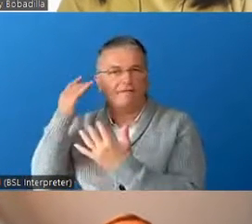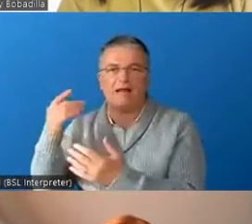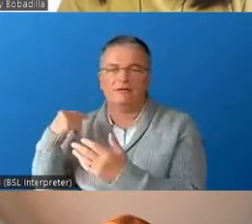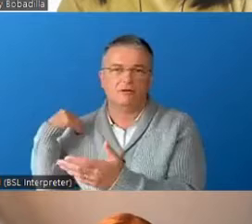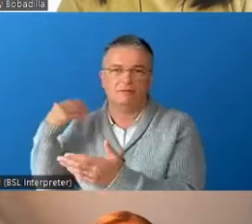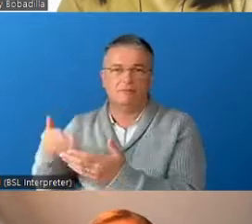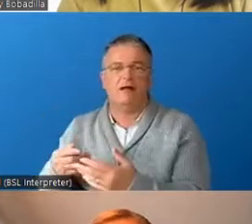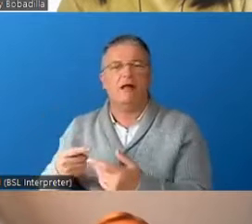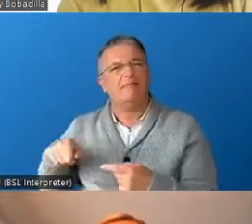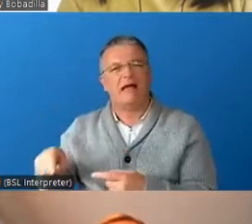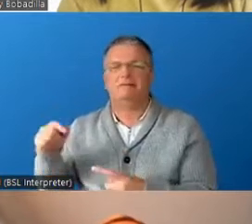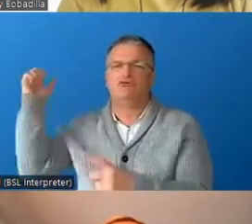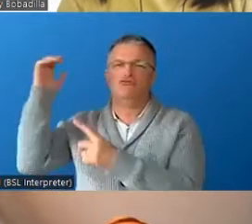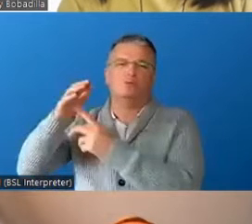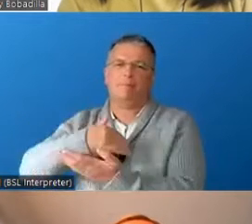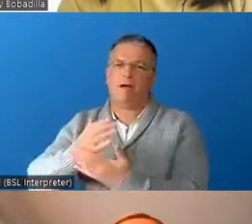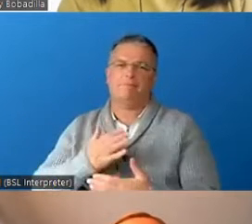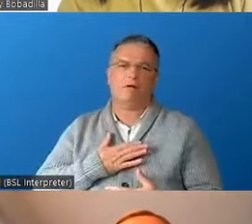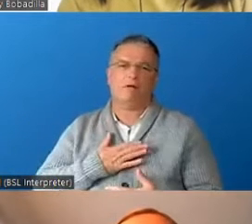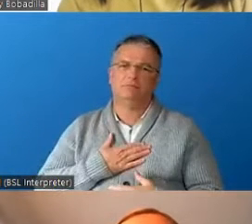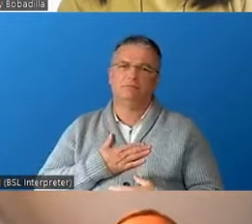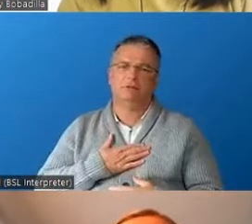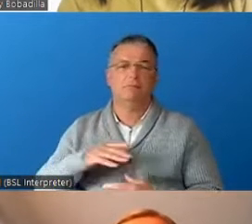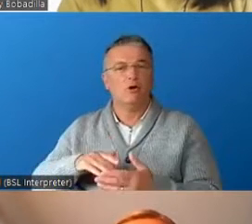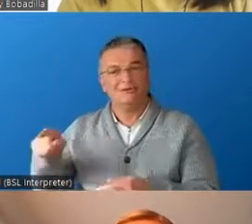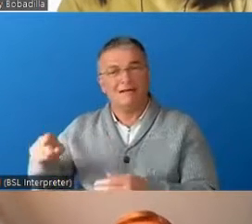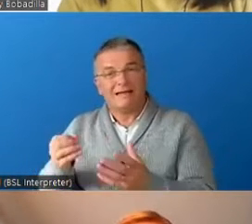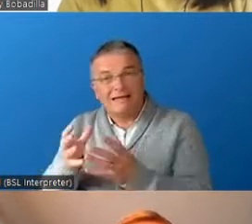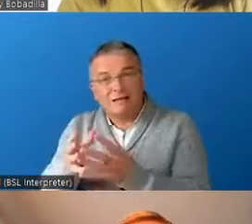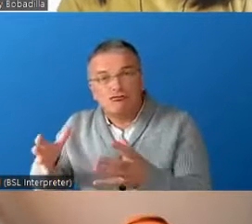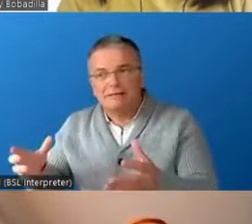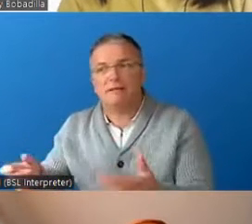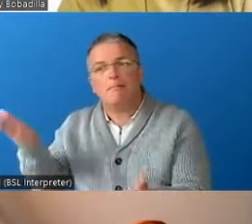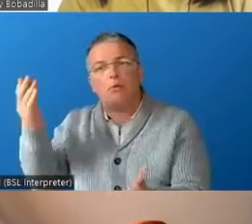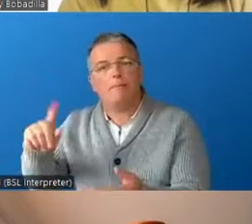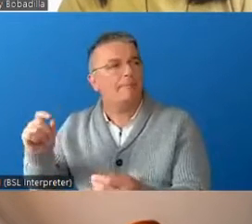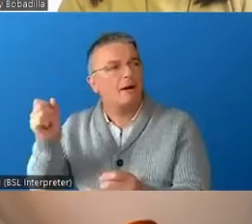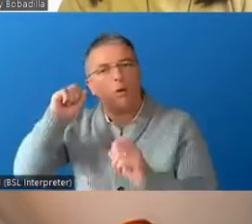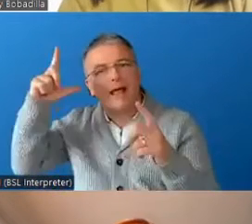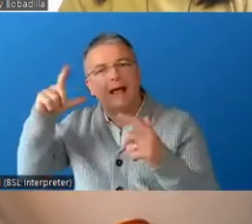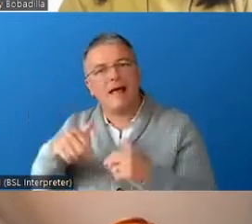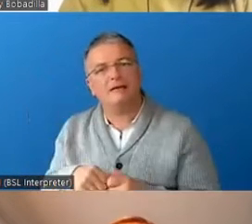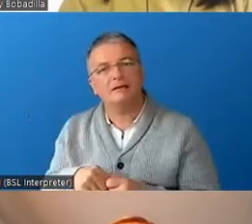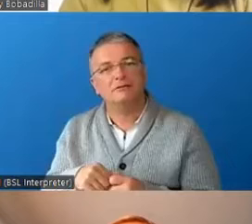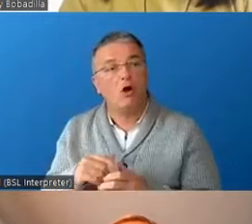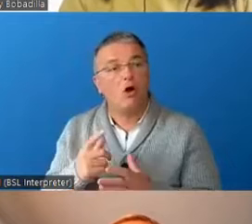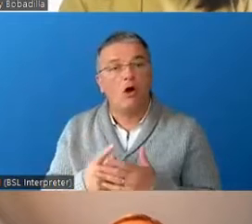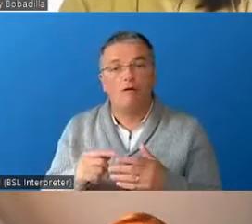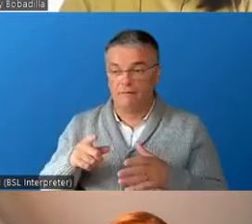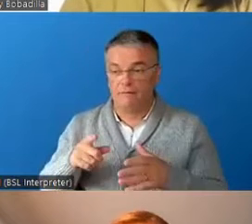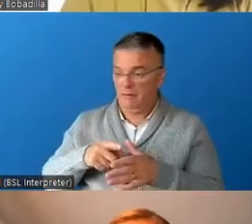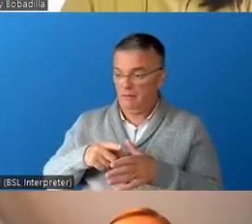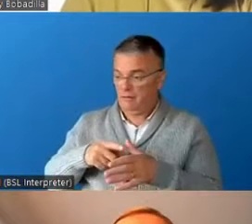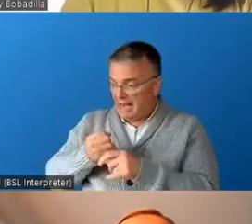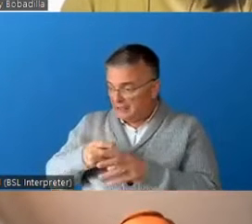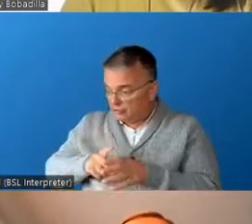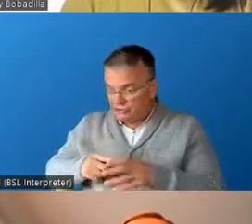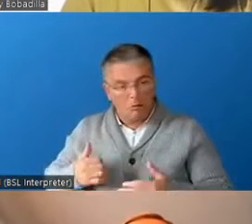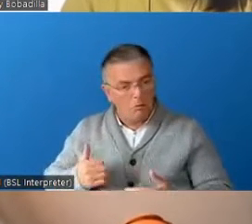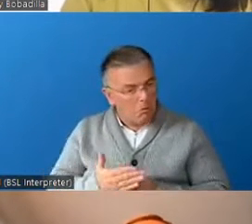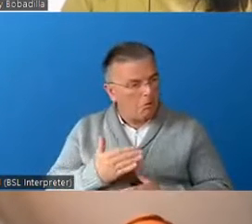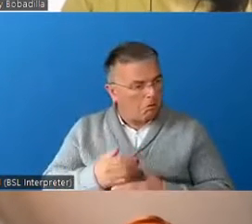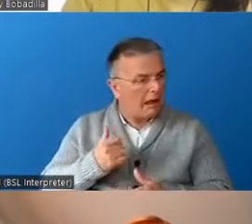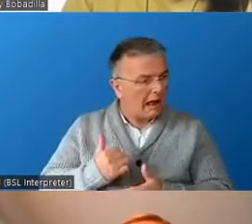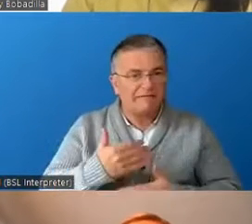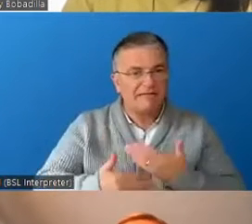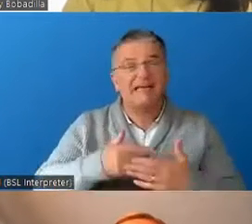are crucial because they increase people's awareness, not only of their agency and their efficacy, but also